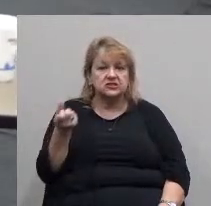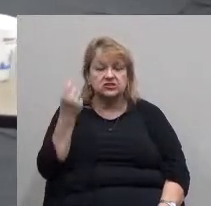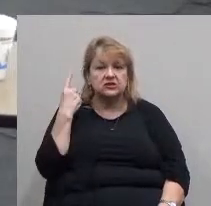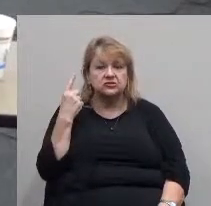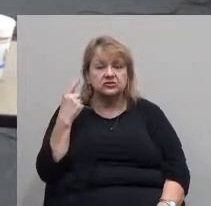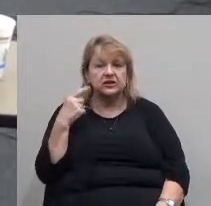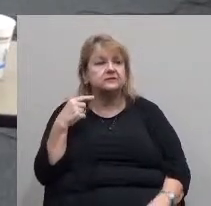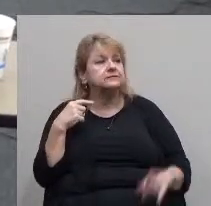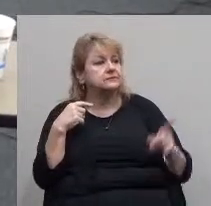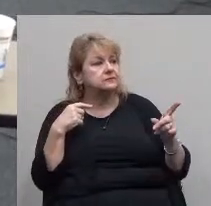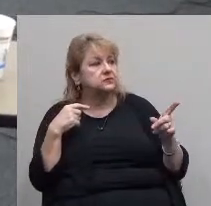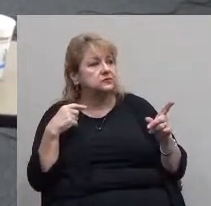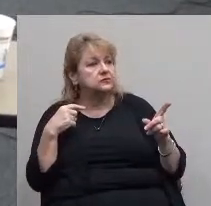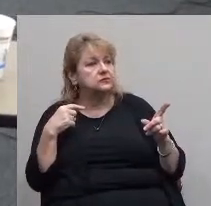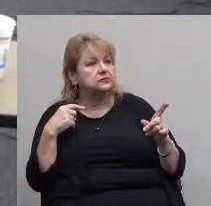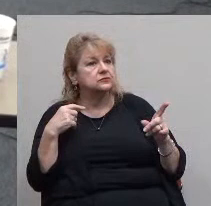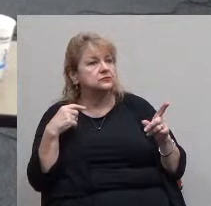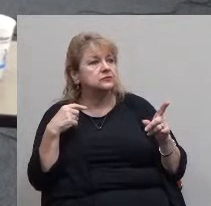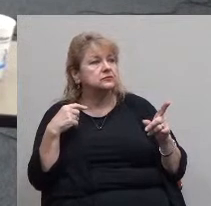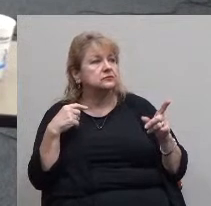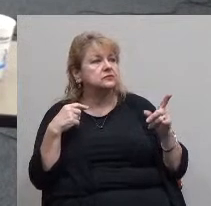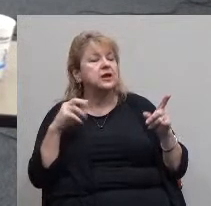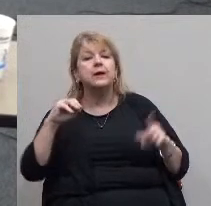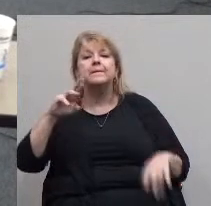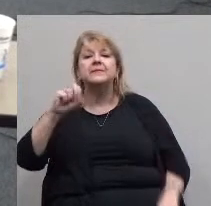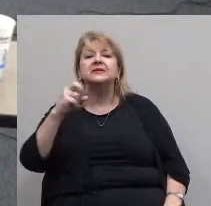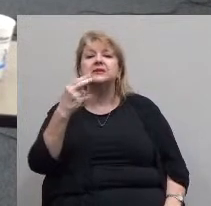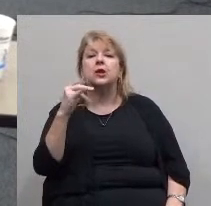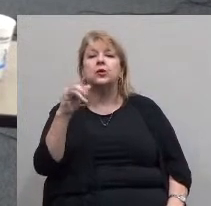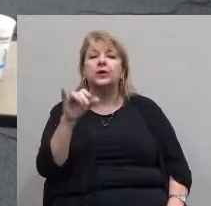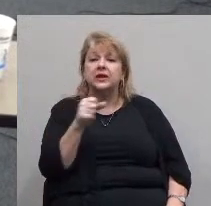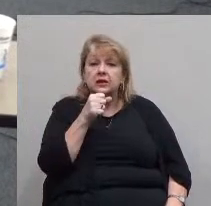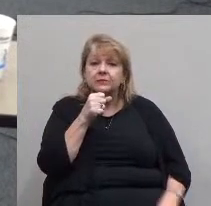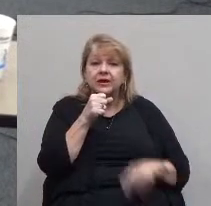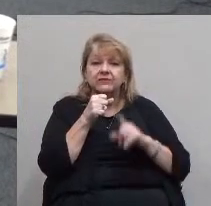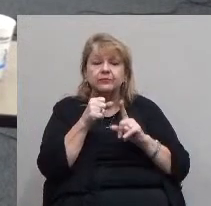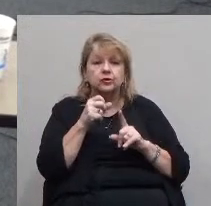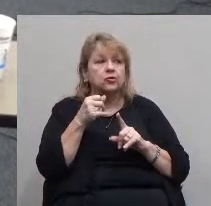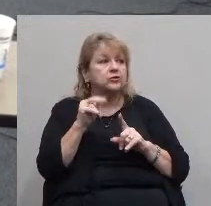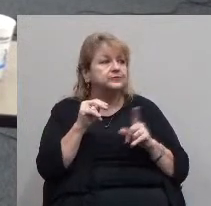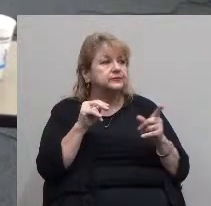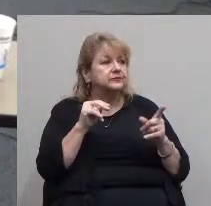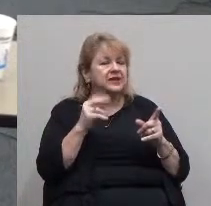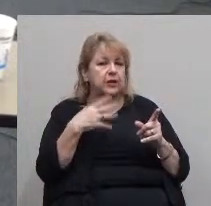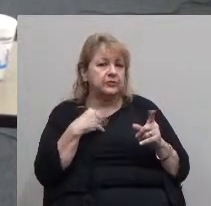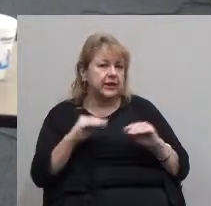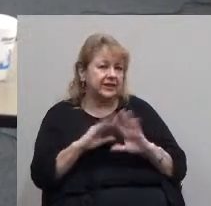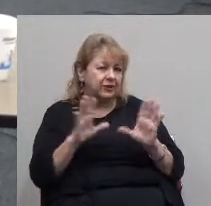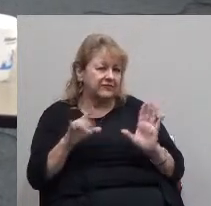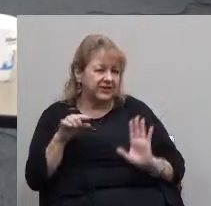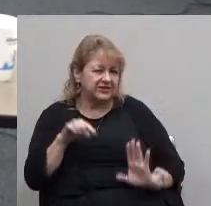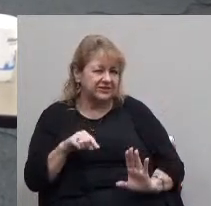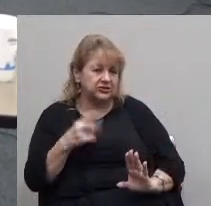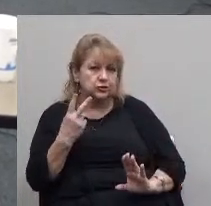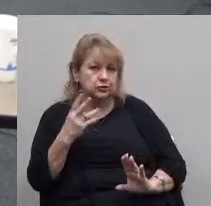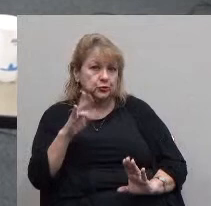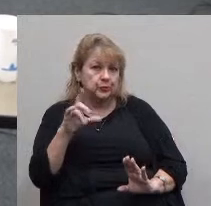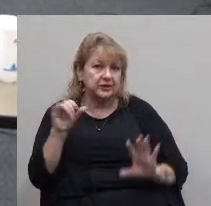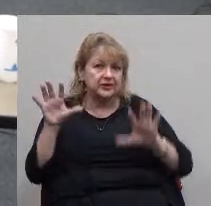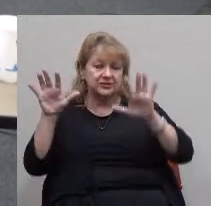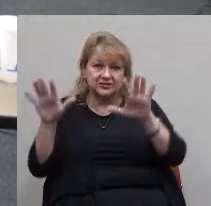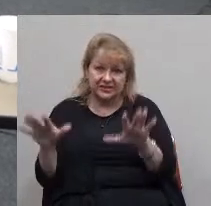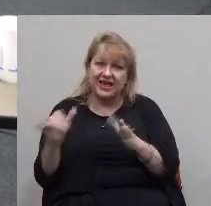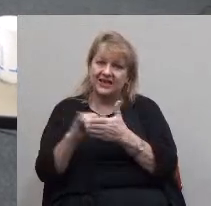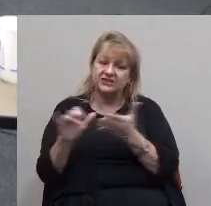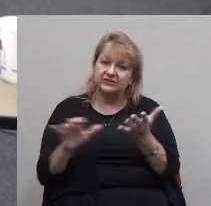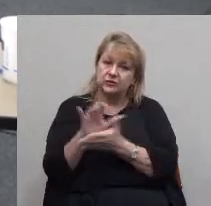Dr. Bromley, in regards to. Ms. Holloway, pull your mic up, please. Oh, I'm so sorry. That's I'm okay. sorry. I'd like clarification on this because there are two bills, and that's